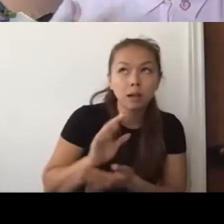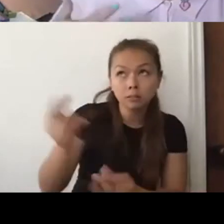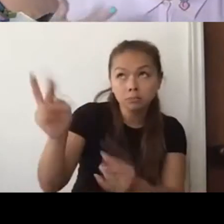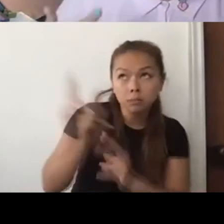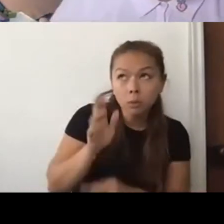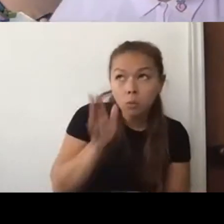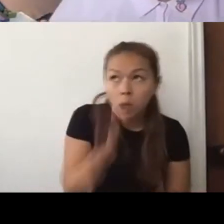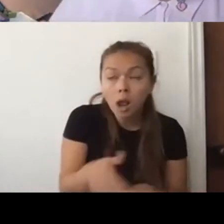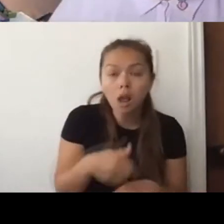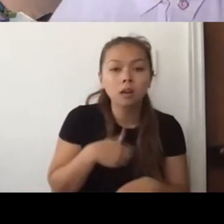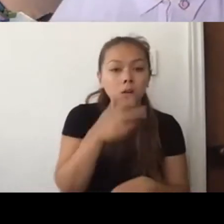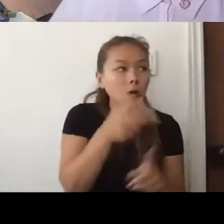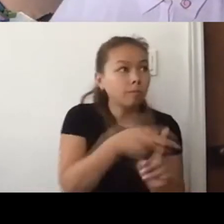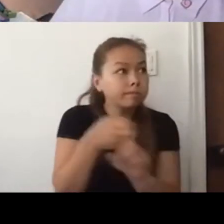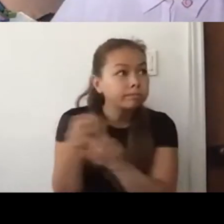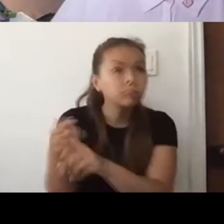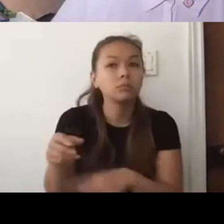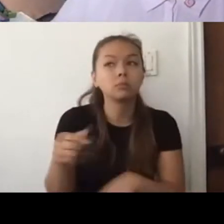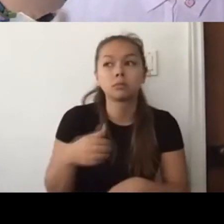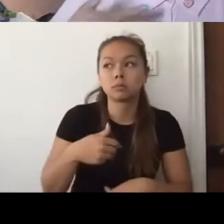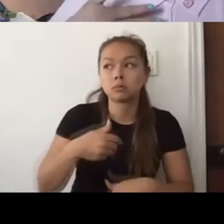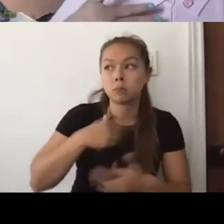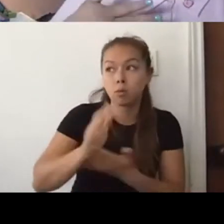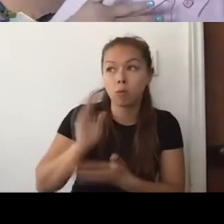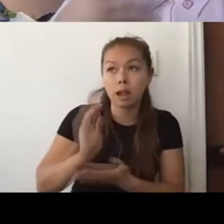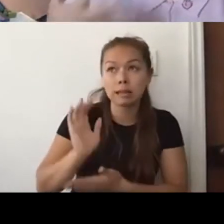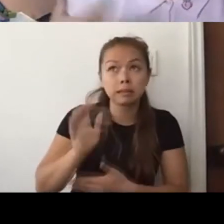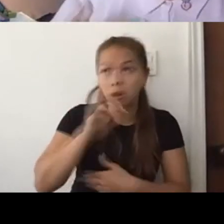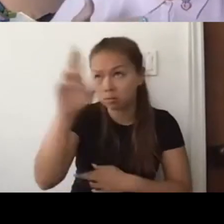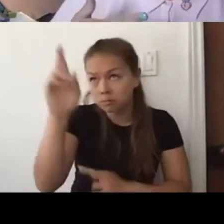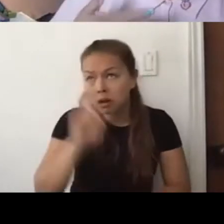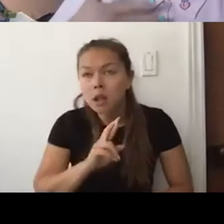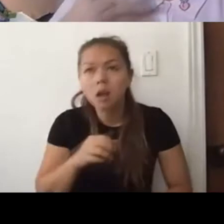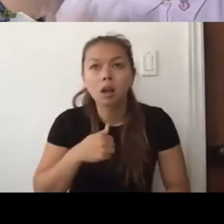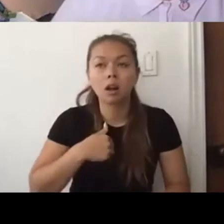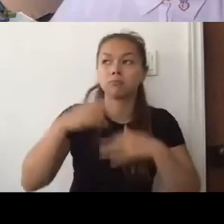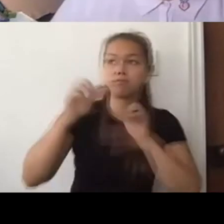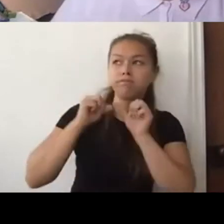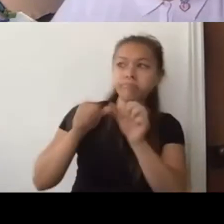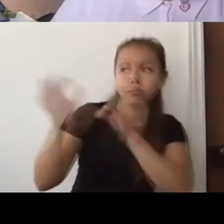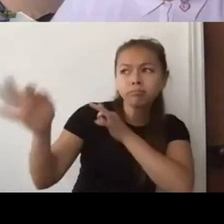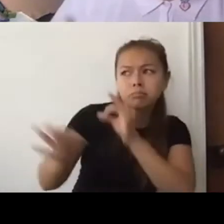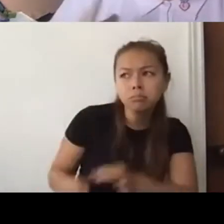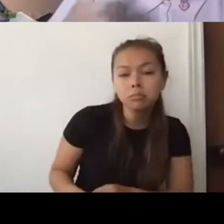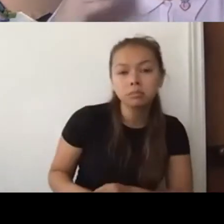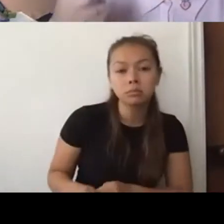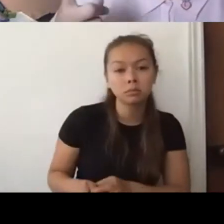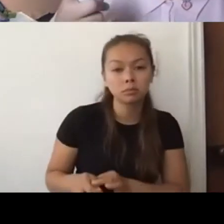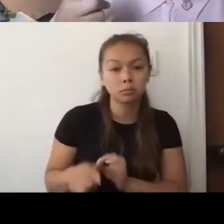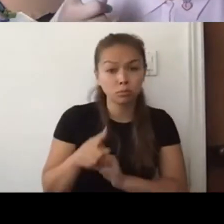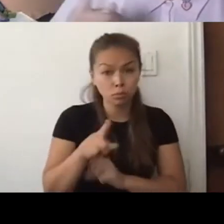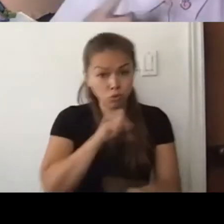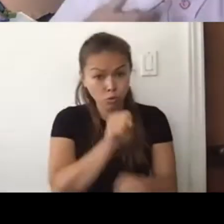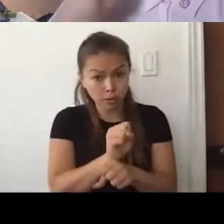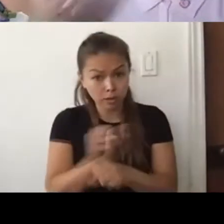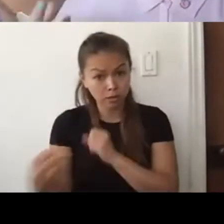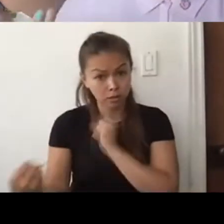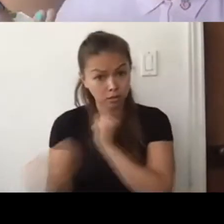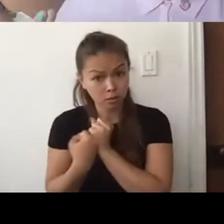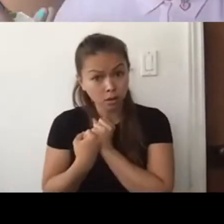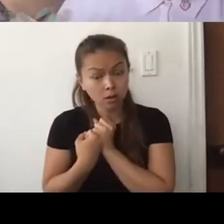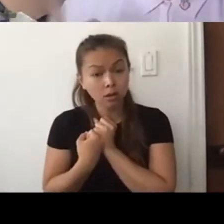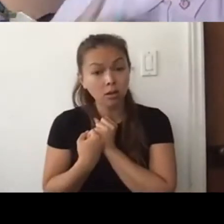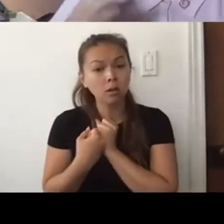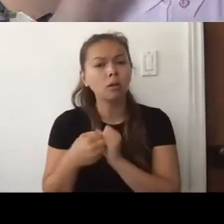being taken away, or where I have to routinely explain and justify either my existence, the way I